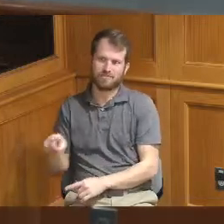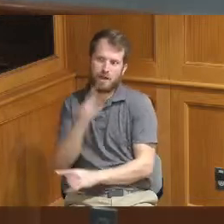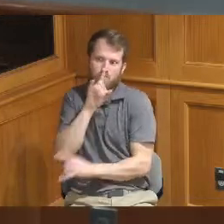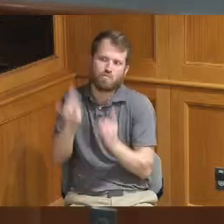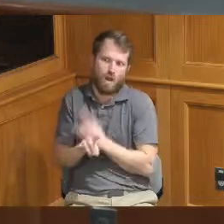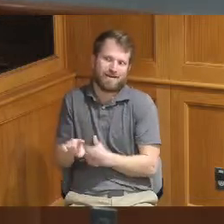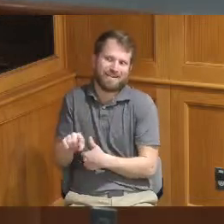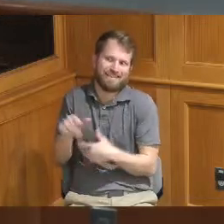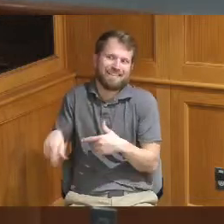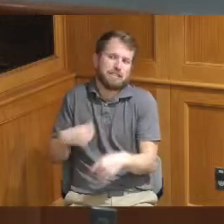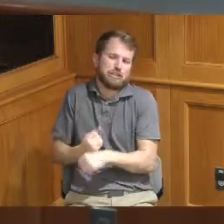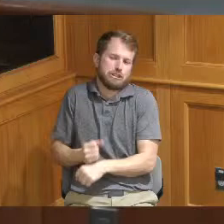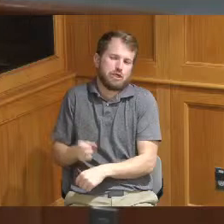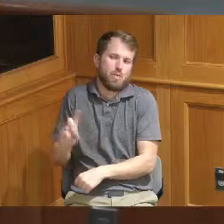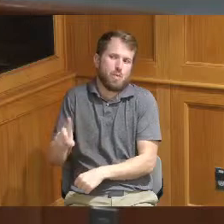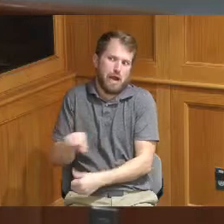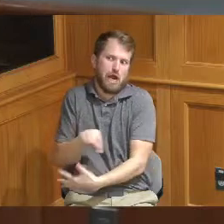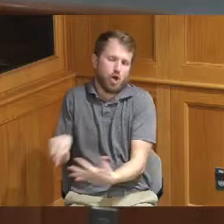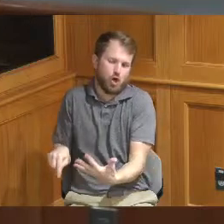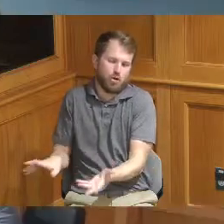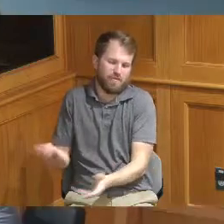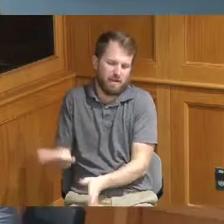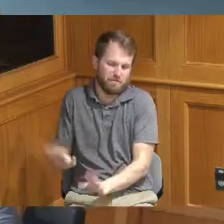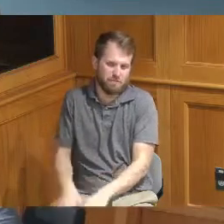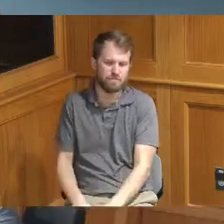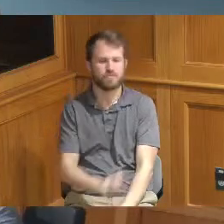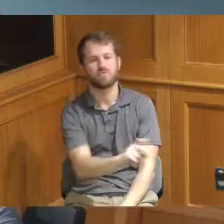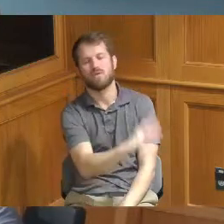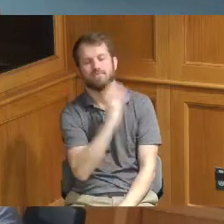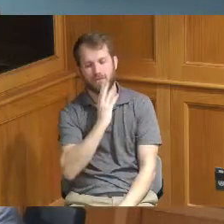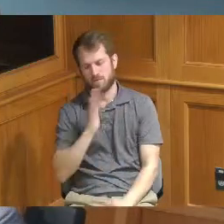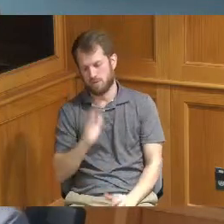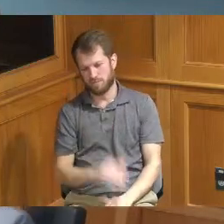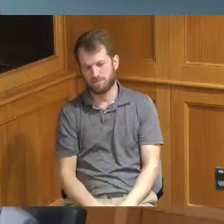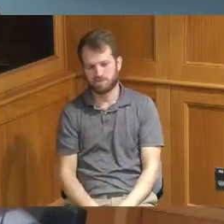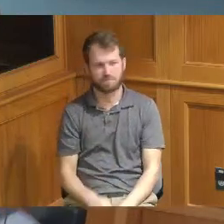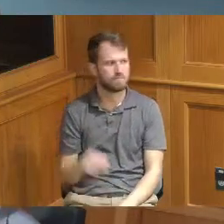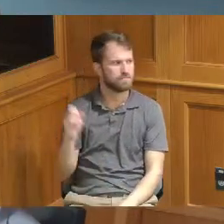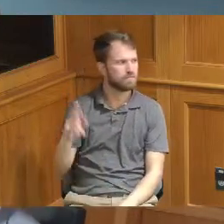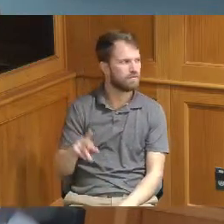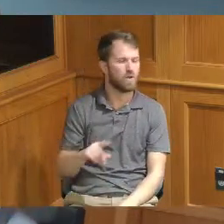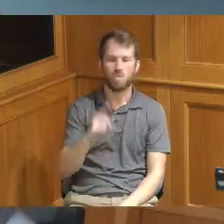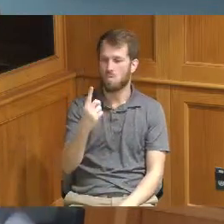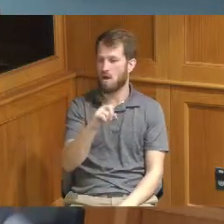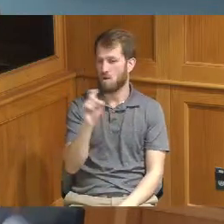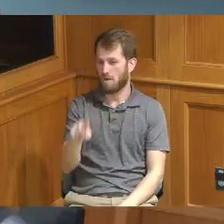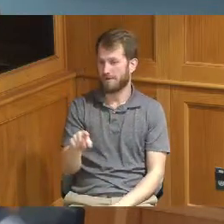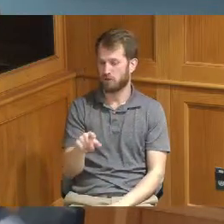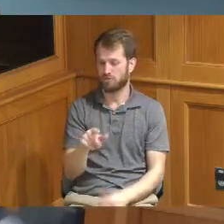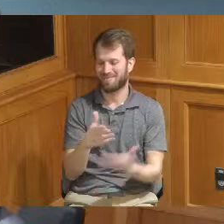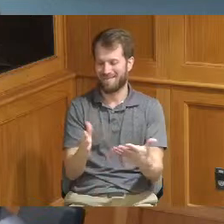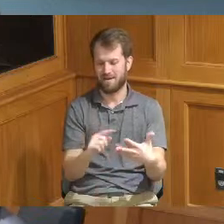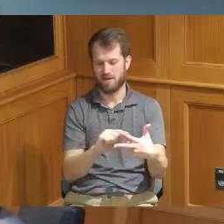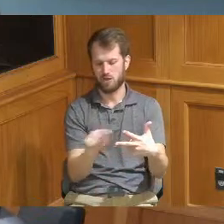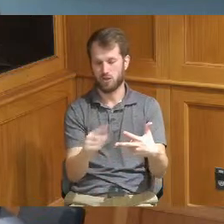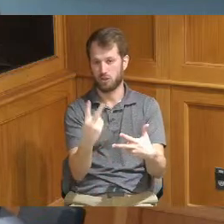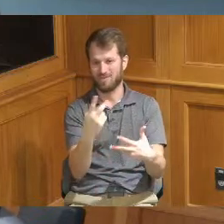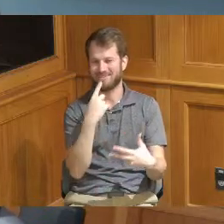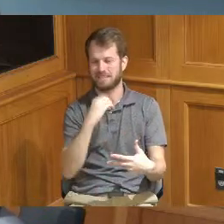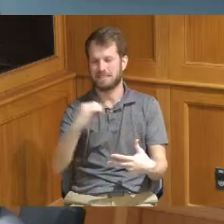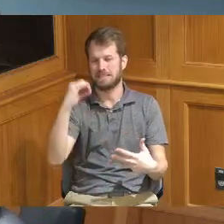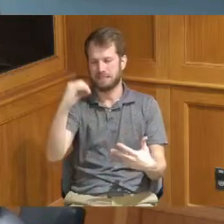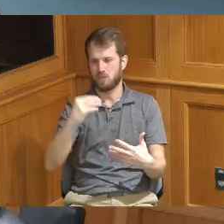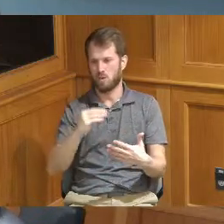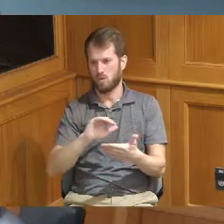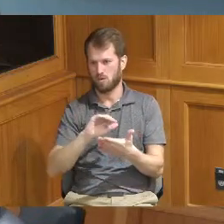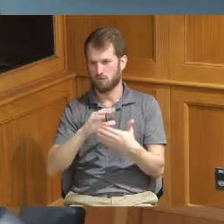fell into this year. Okay, great. Thank you. That's all I have. Thank you. I have one question on item number 2, because I know it says $0 Yes.